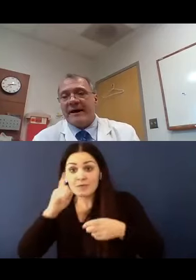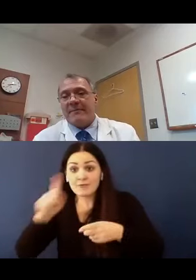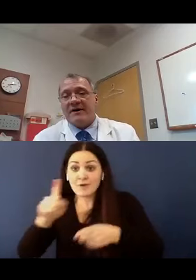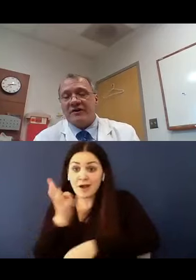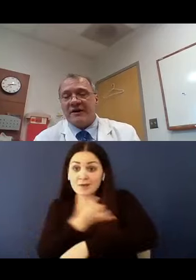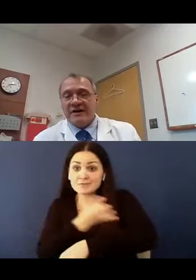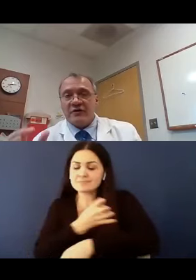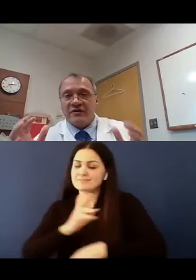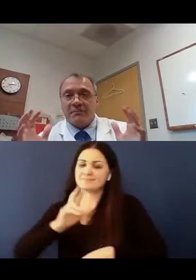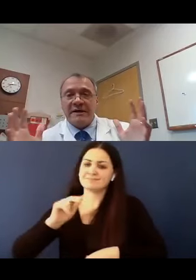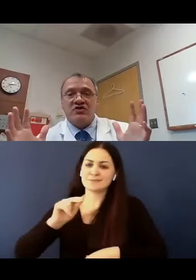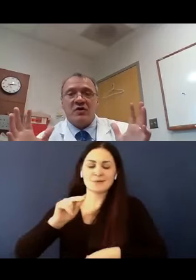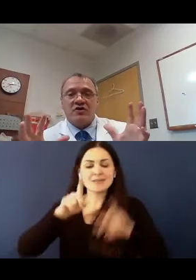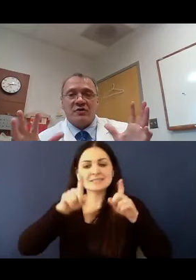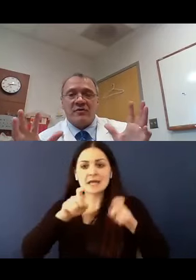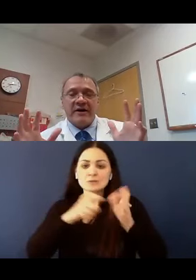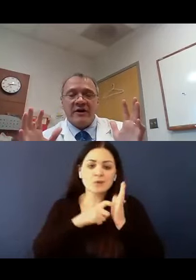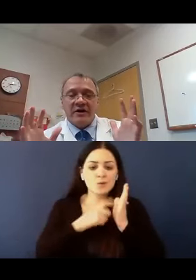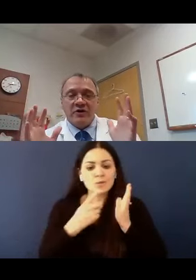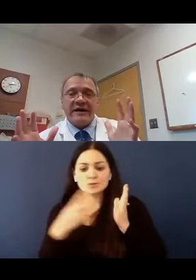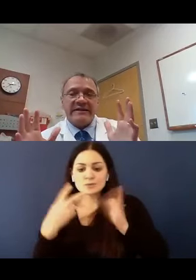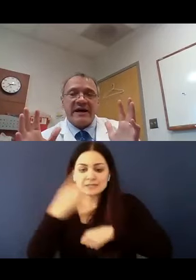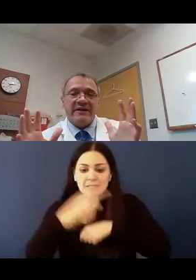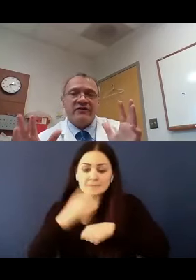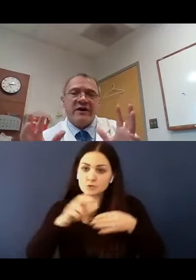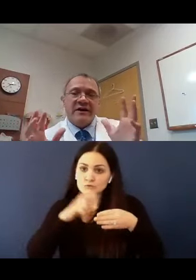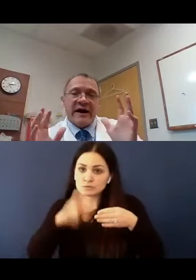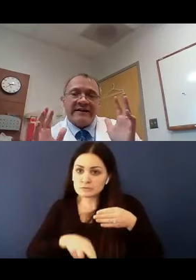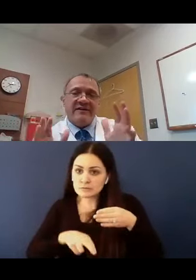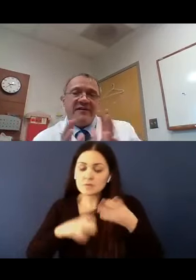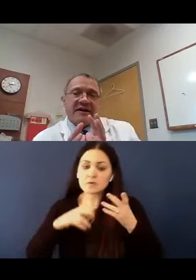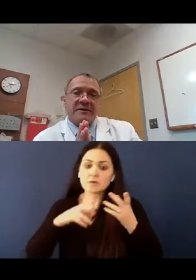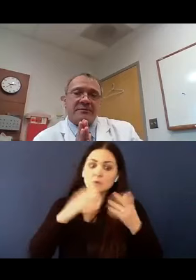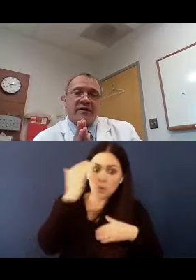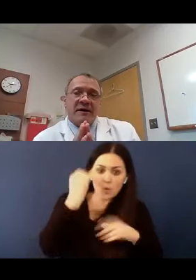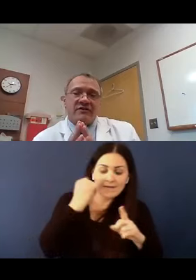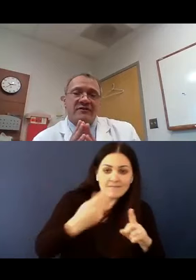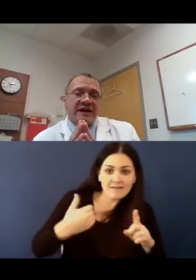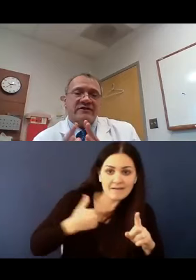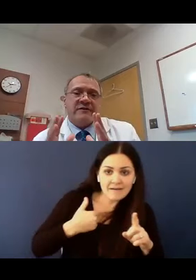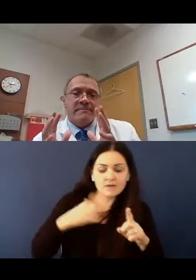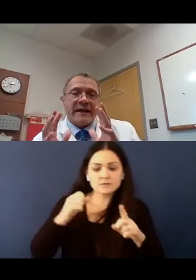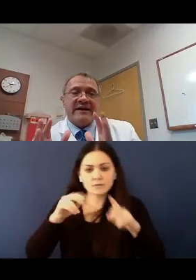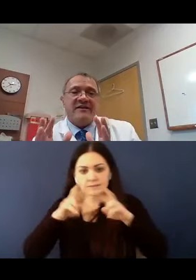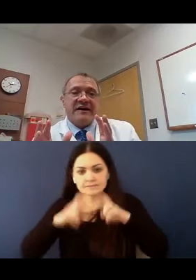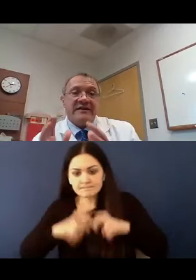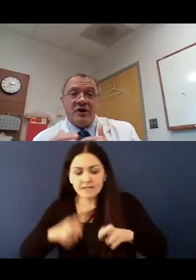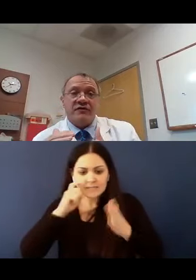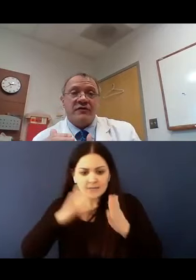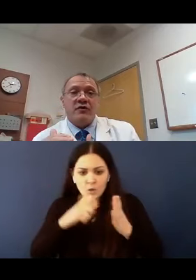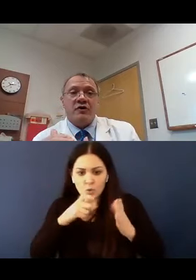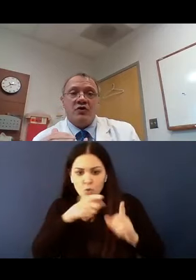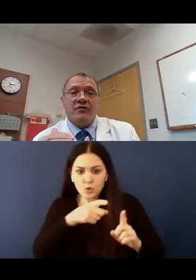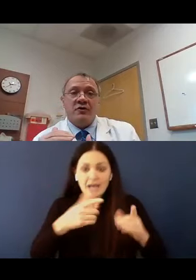come back positive. So it's a big structure around looking at tests, identifying the people who have positive tests, identifying